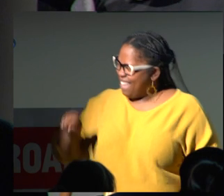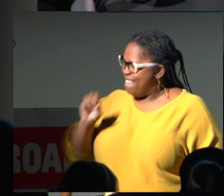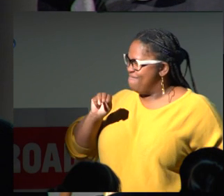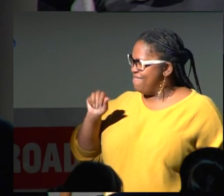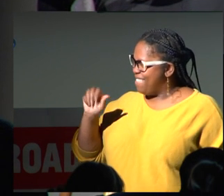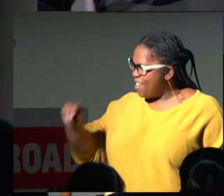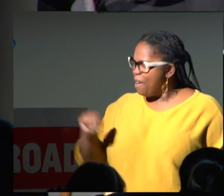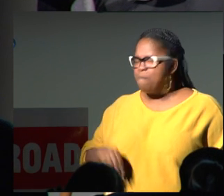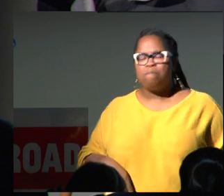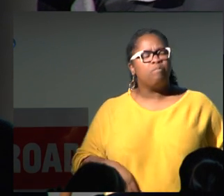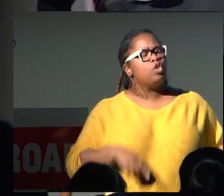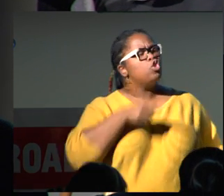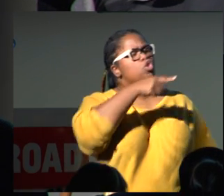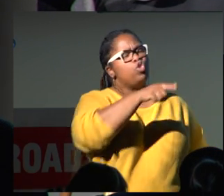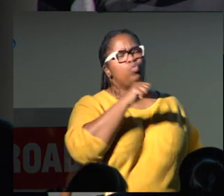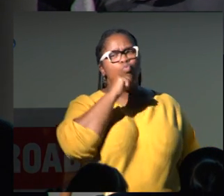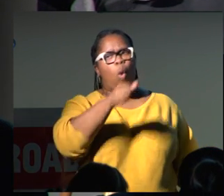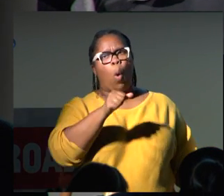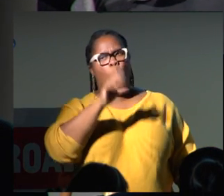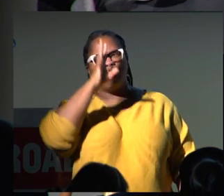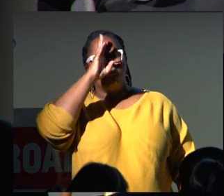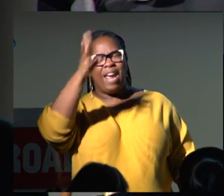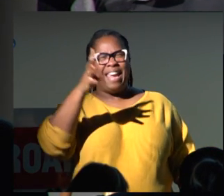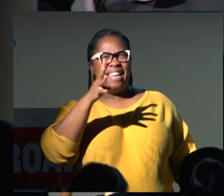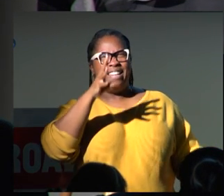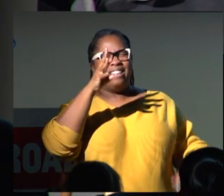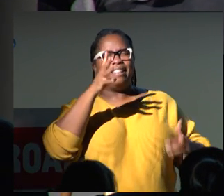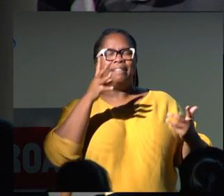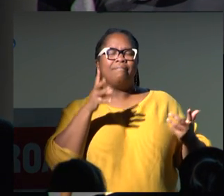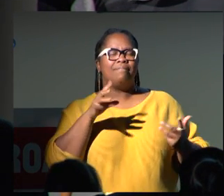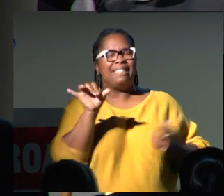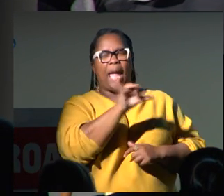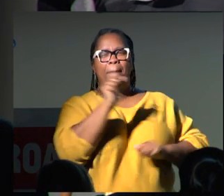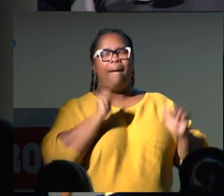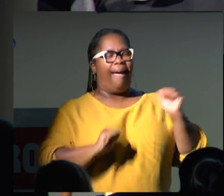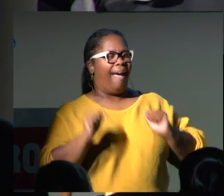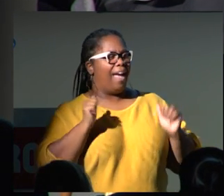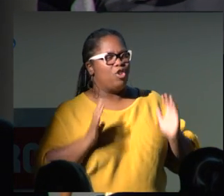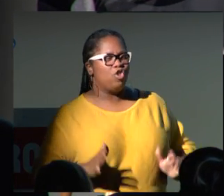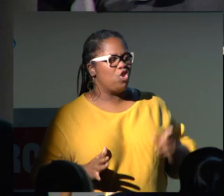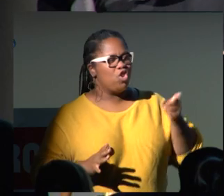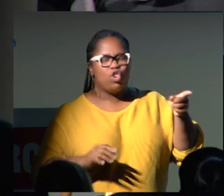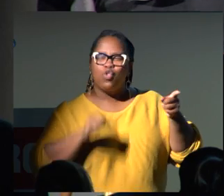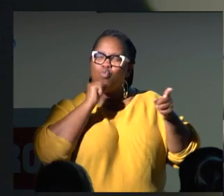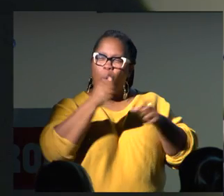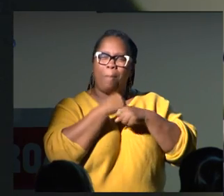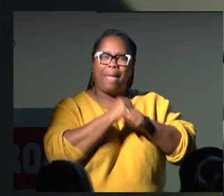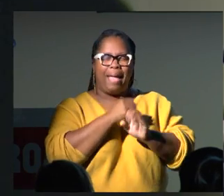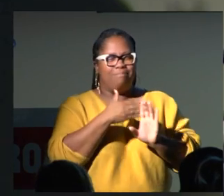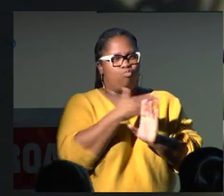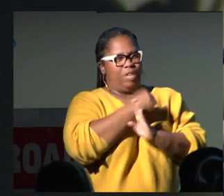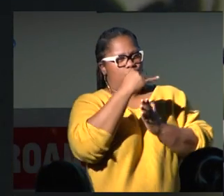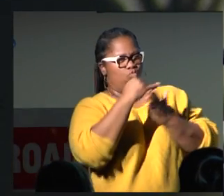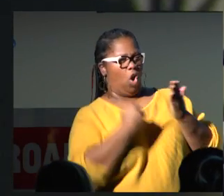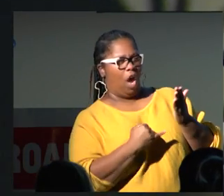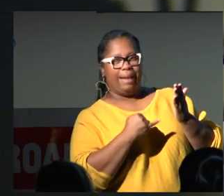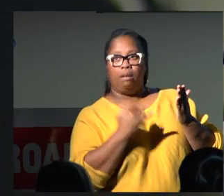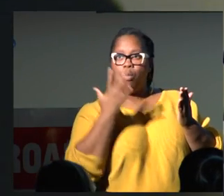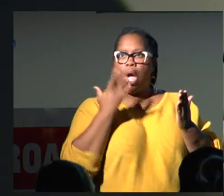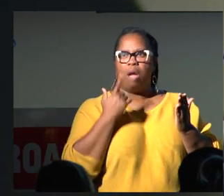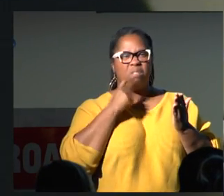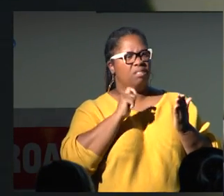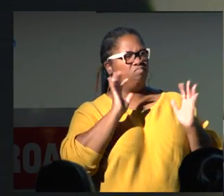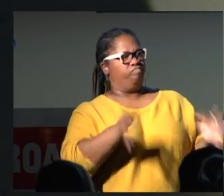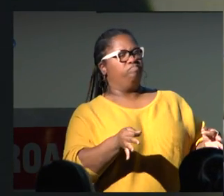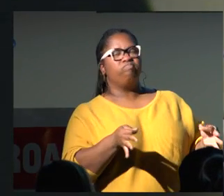think you don't make a pre... I think it's like what an actor does. I don't think you make a pre-drawing because when you make a pre-drawing, it's set.